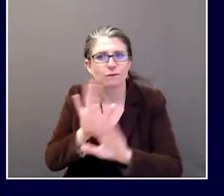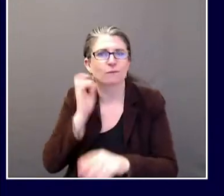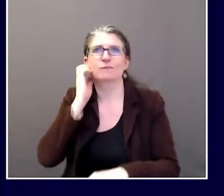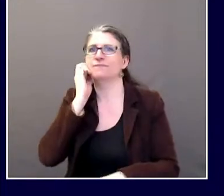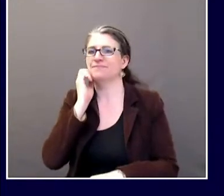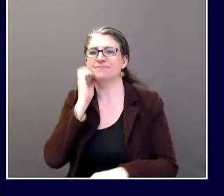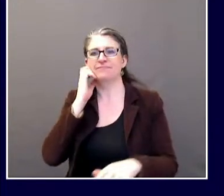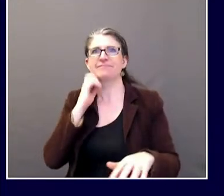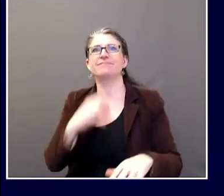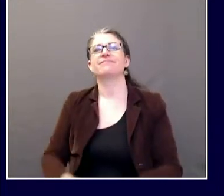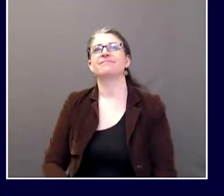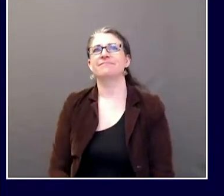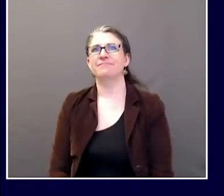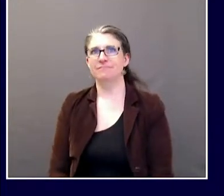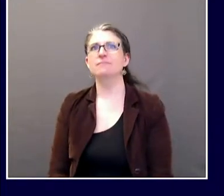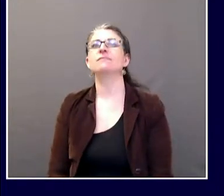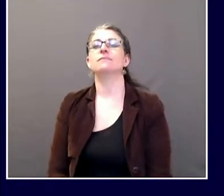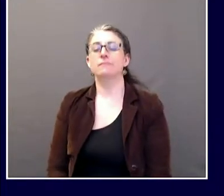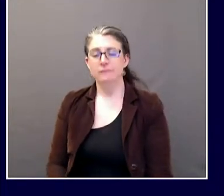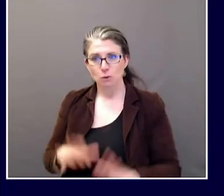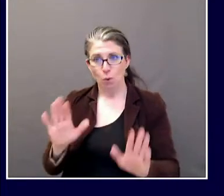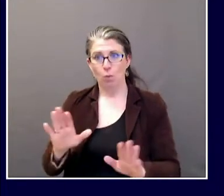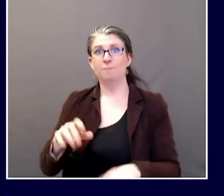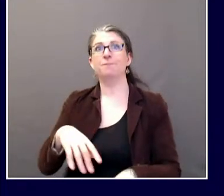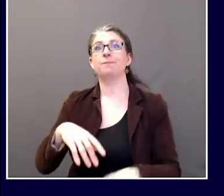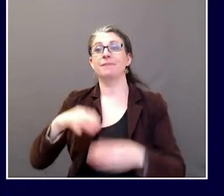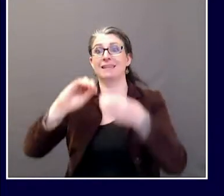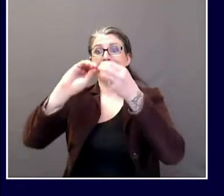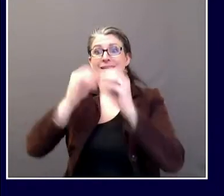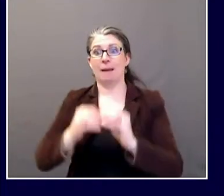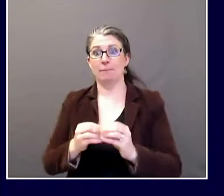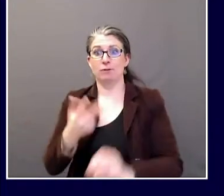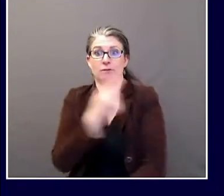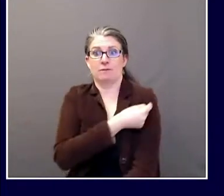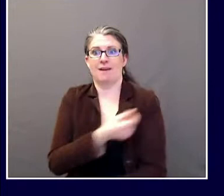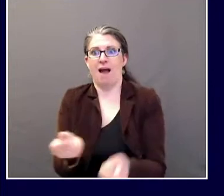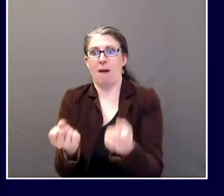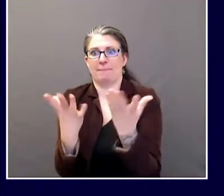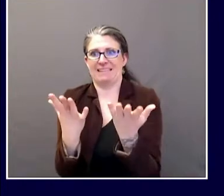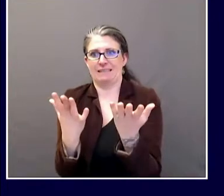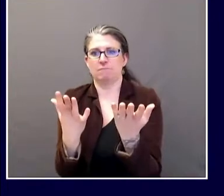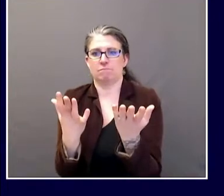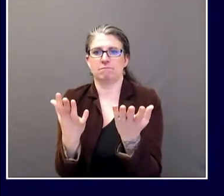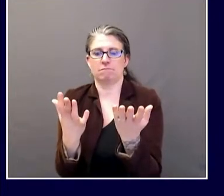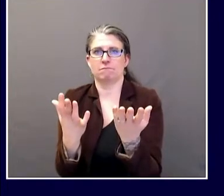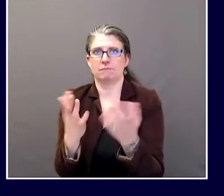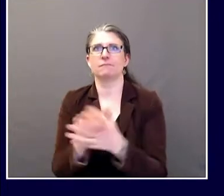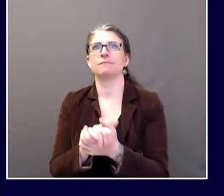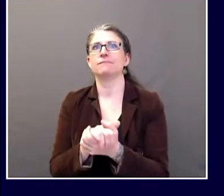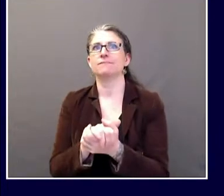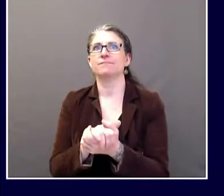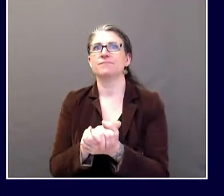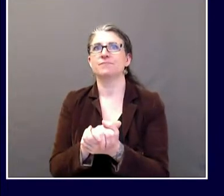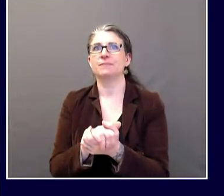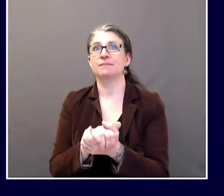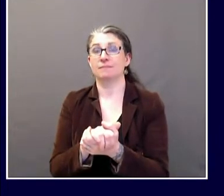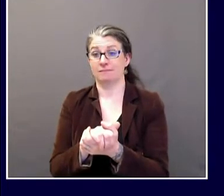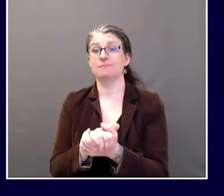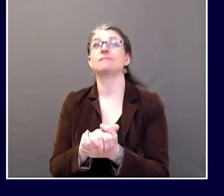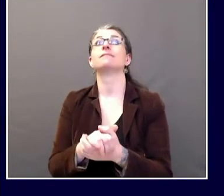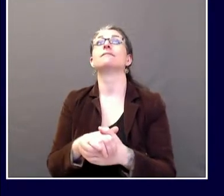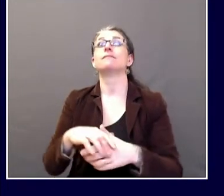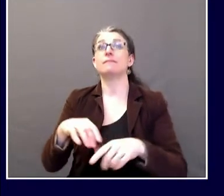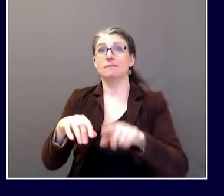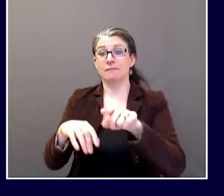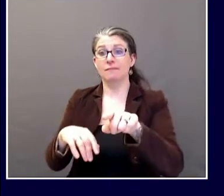think what people are really asking about when they ask that is how many new people can be vaccinated with the supply